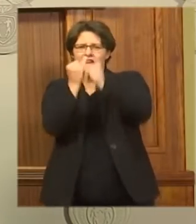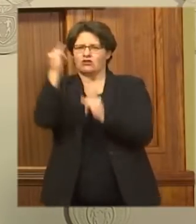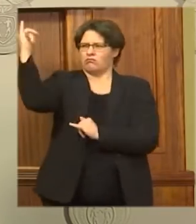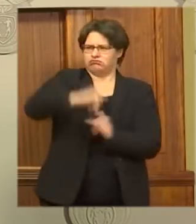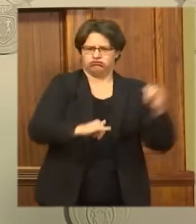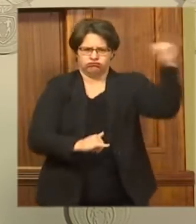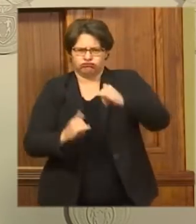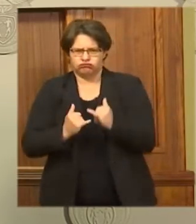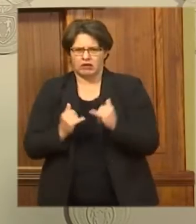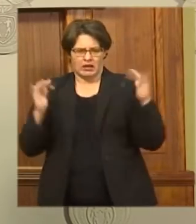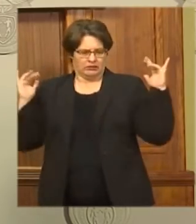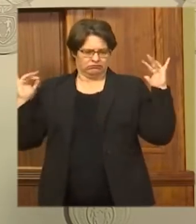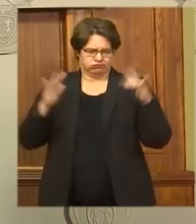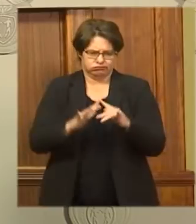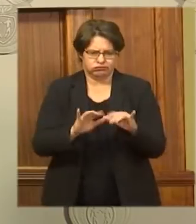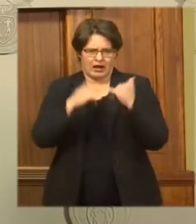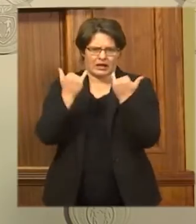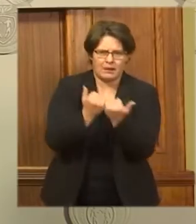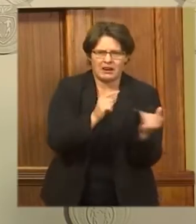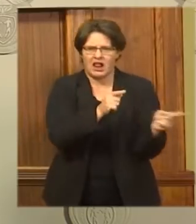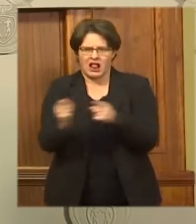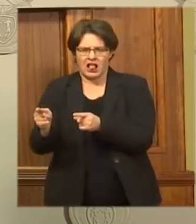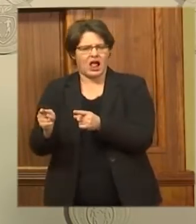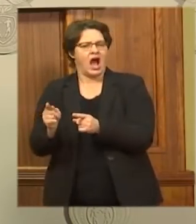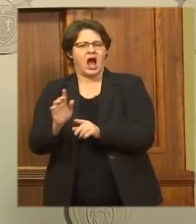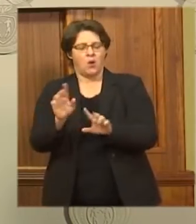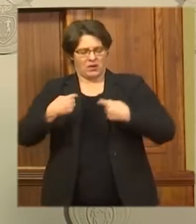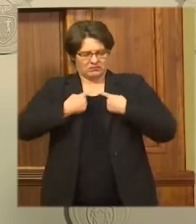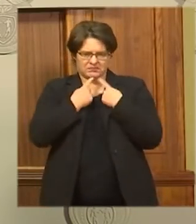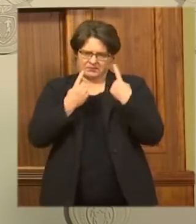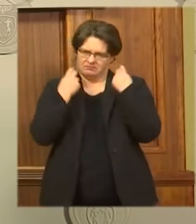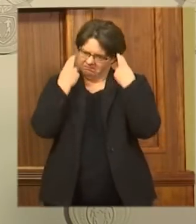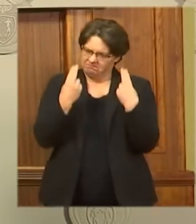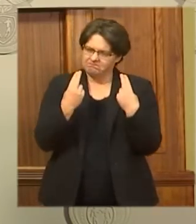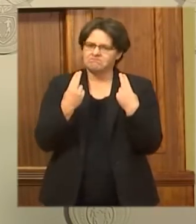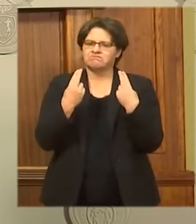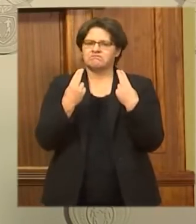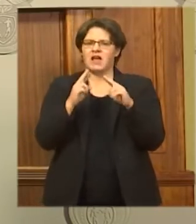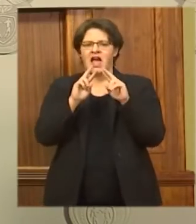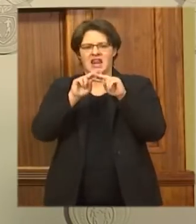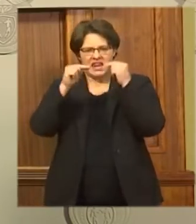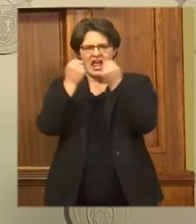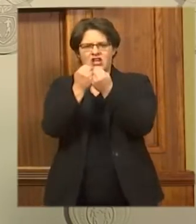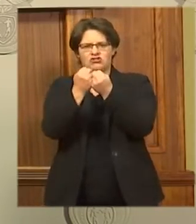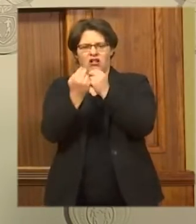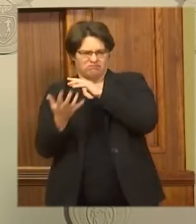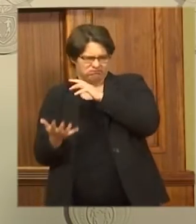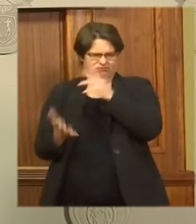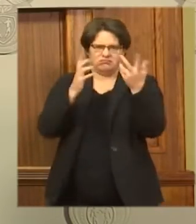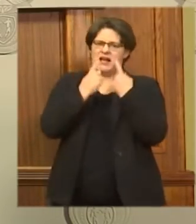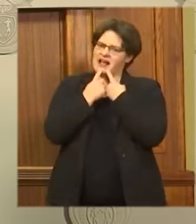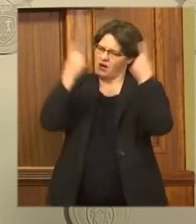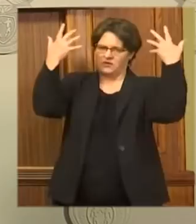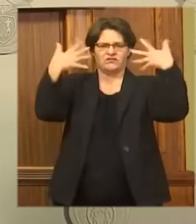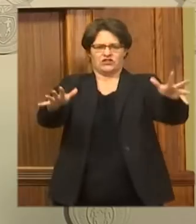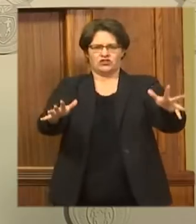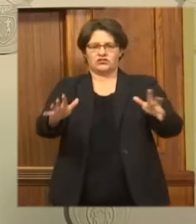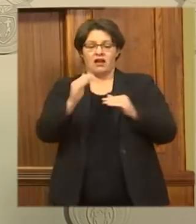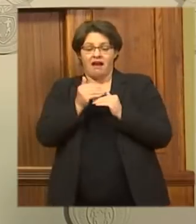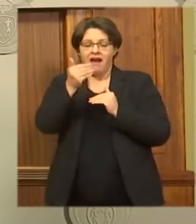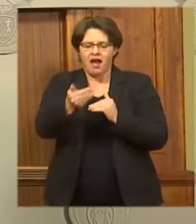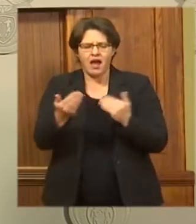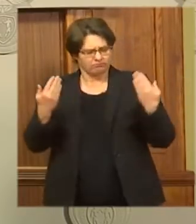gatherings with the declaration of a national state of disaster, and subsequently imposed a nationwide